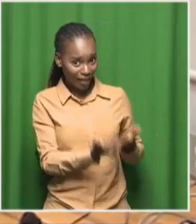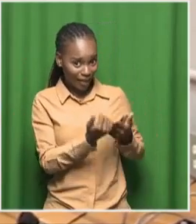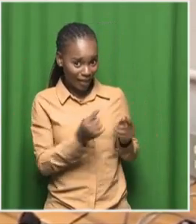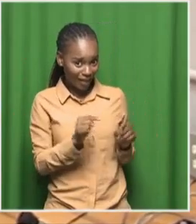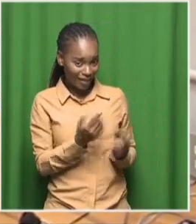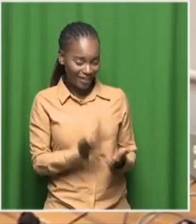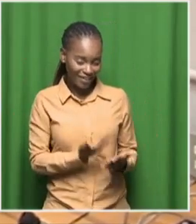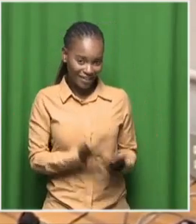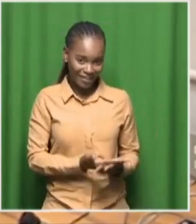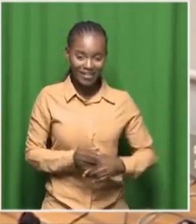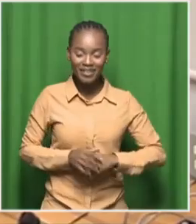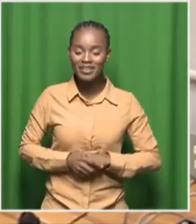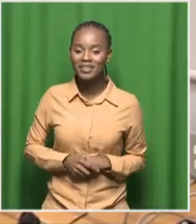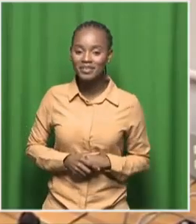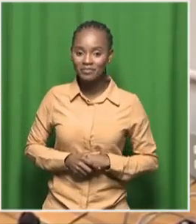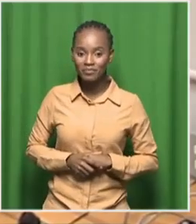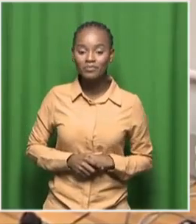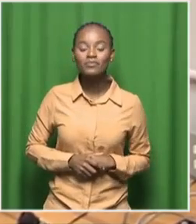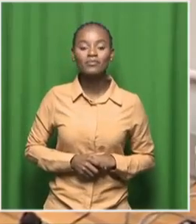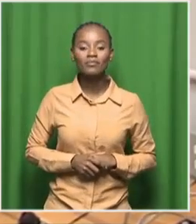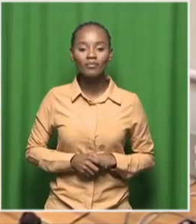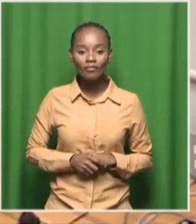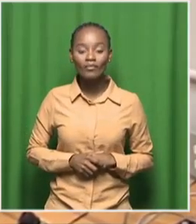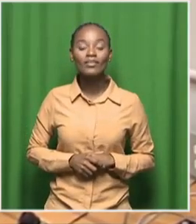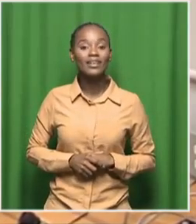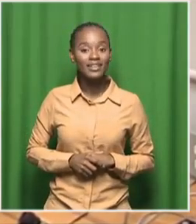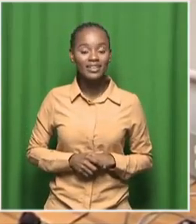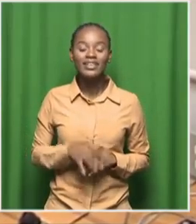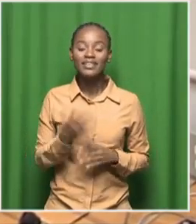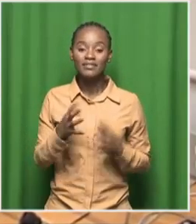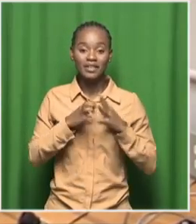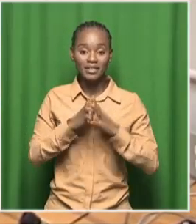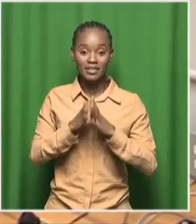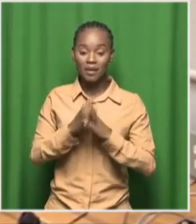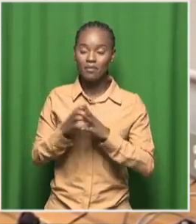from, a storm-ridden area in the United States.